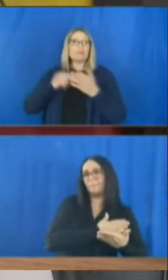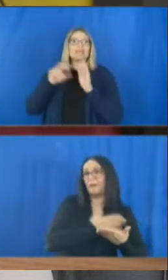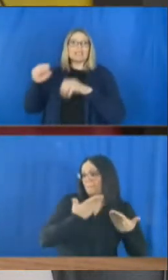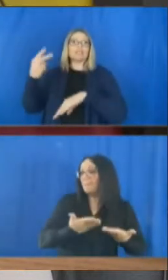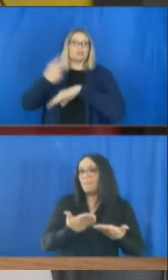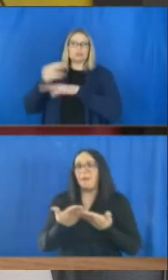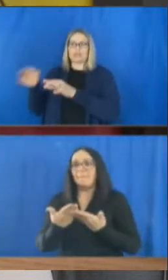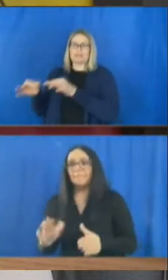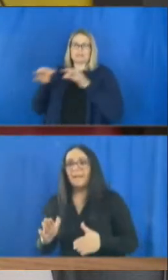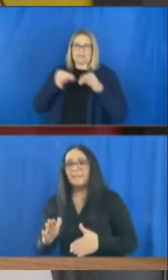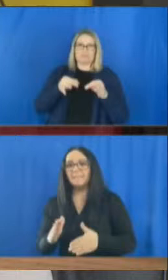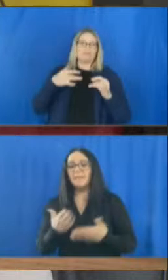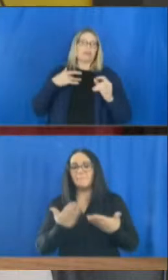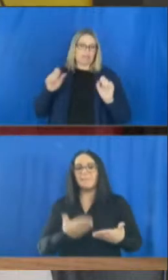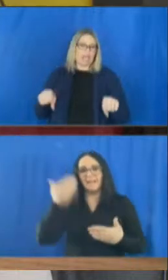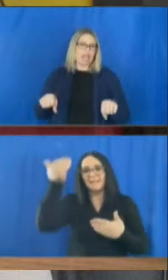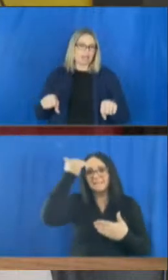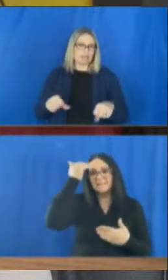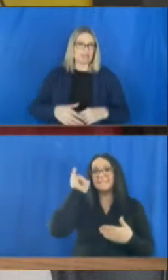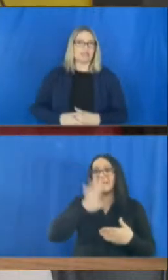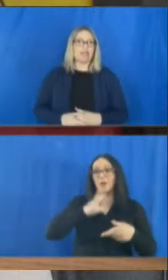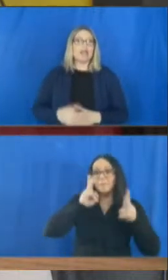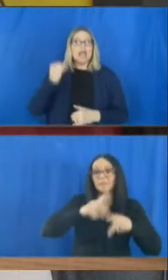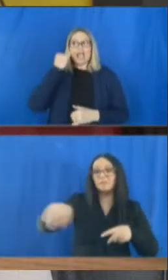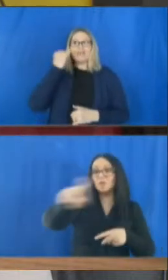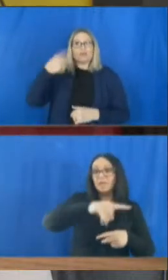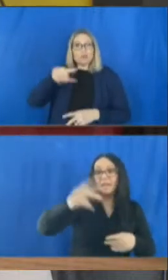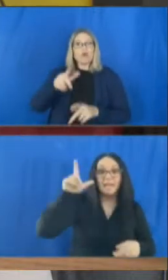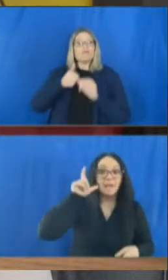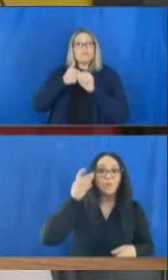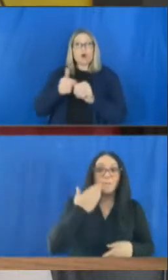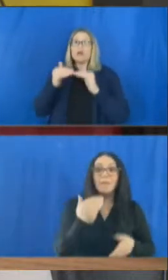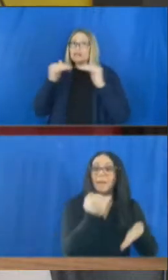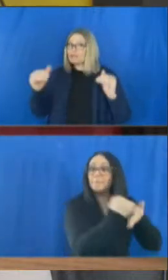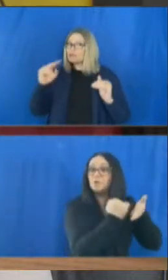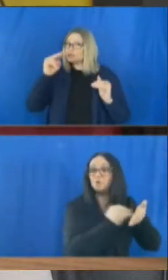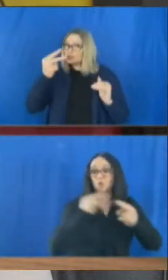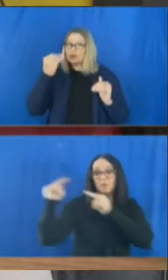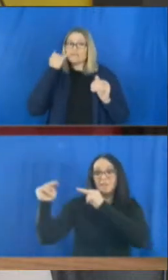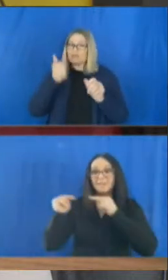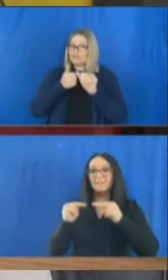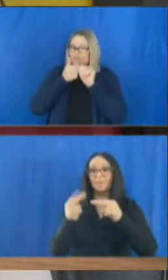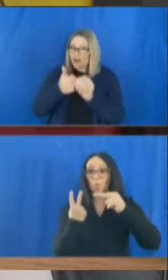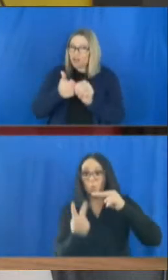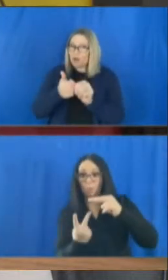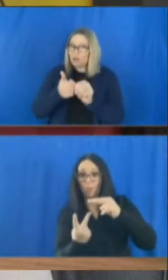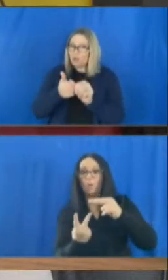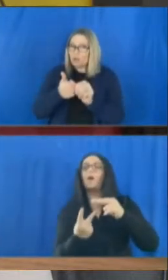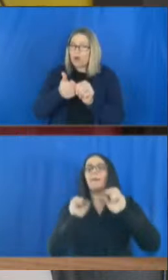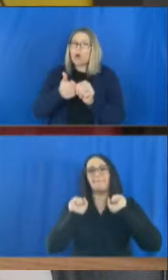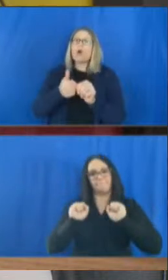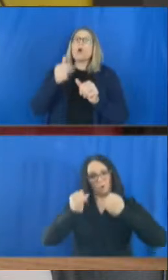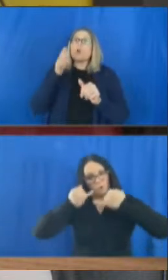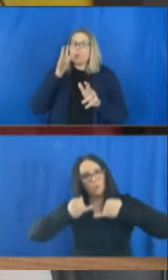of keeping our hospitalization numbers low and being able to get through this wave